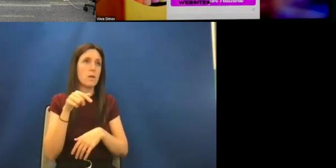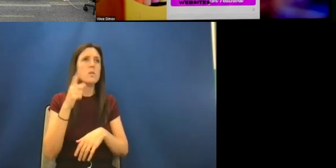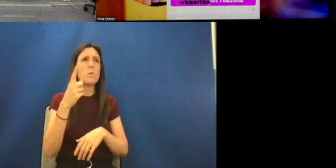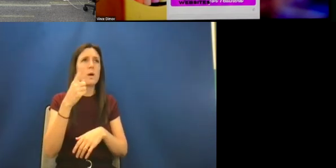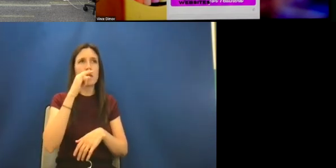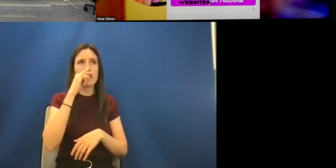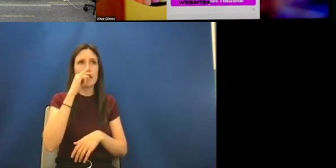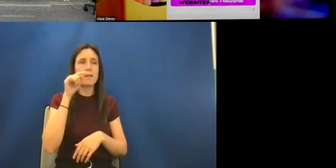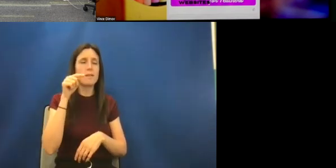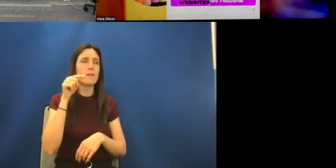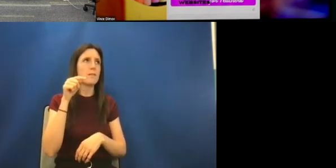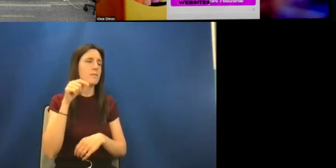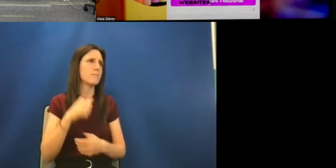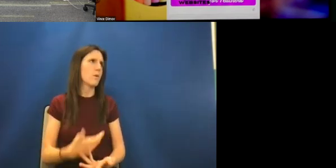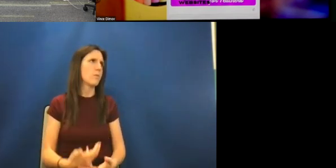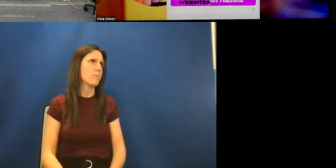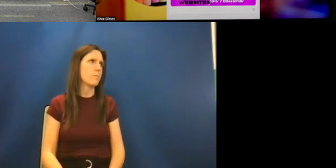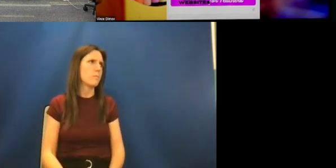kiddo,